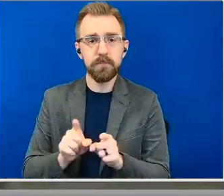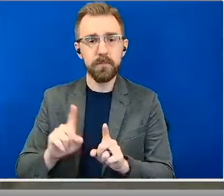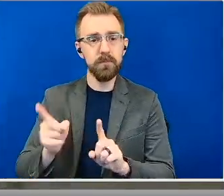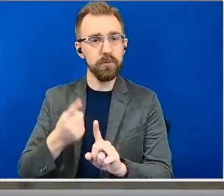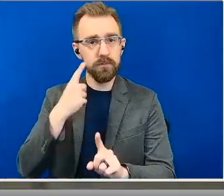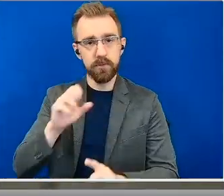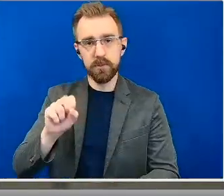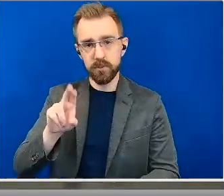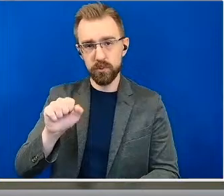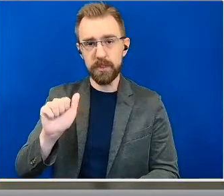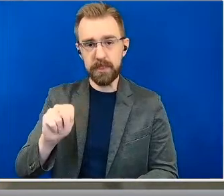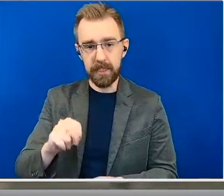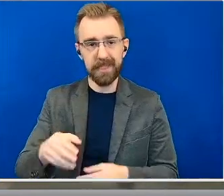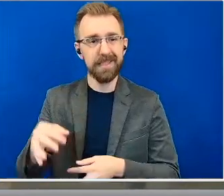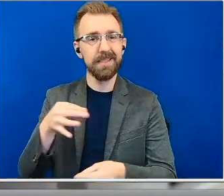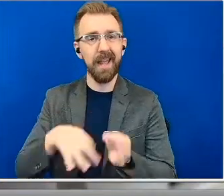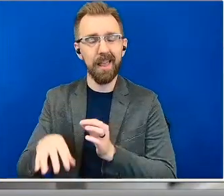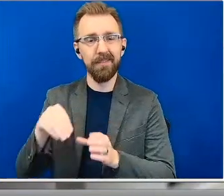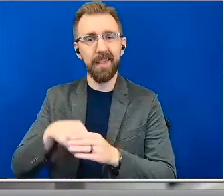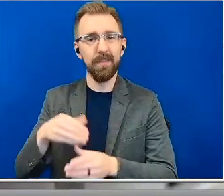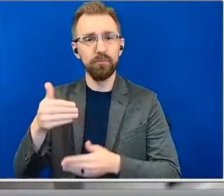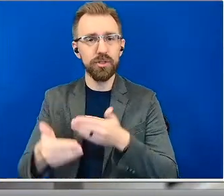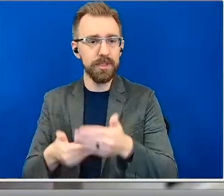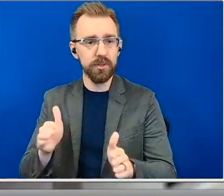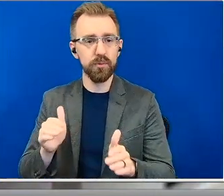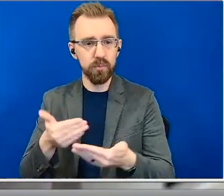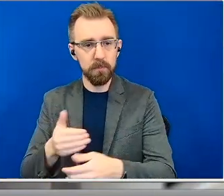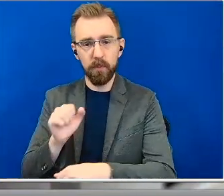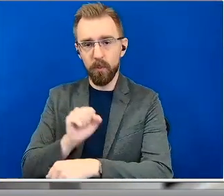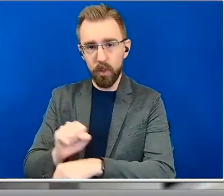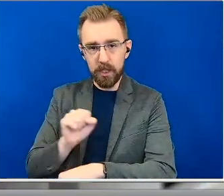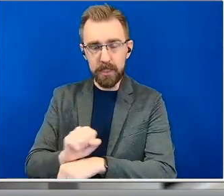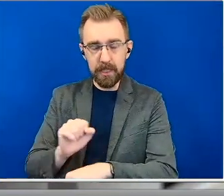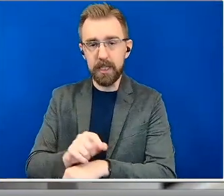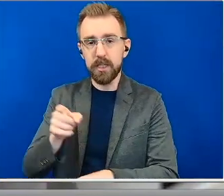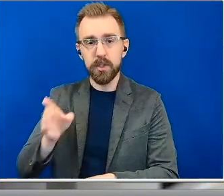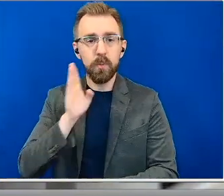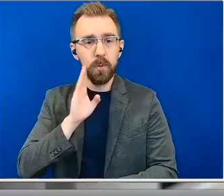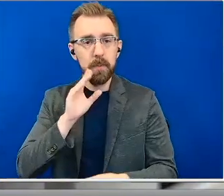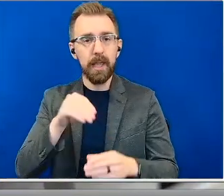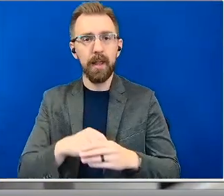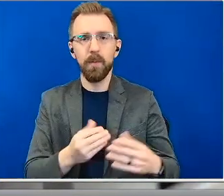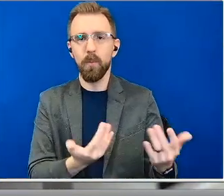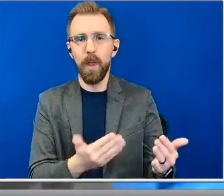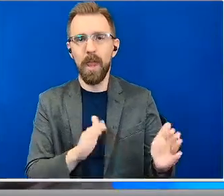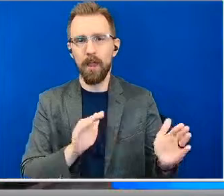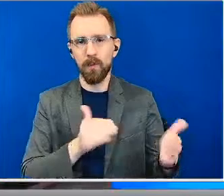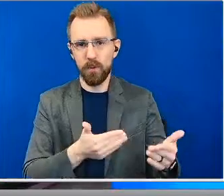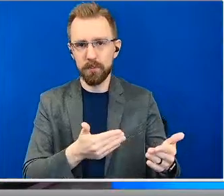Instead of being in the procedure room working, she would be in the waiting room.